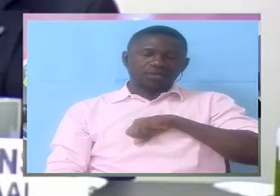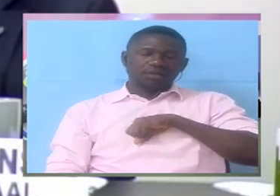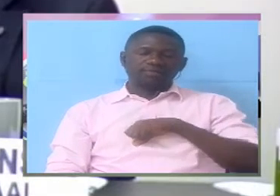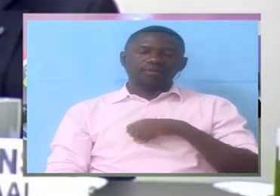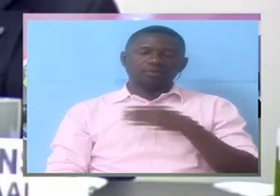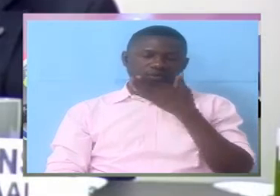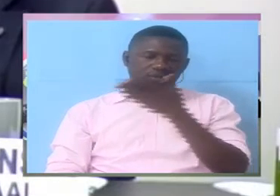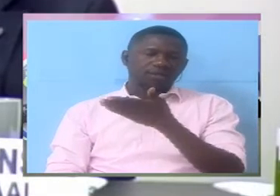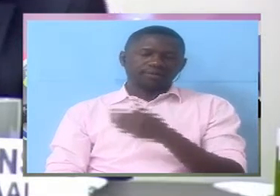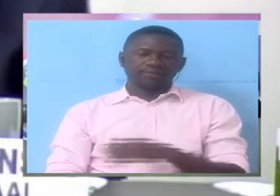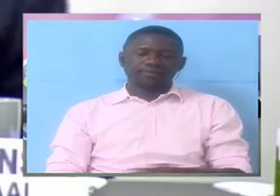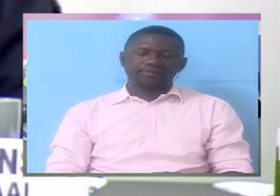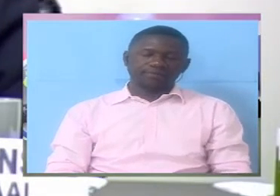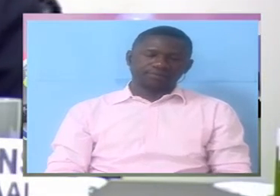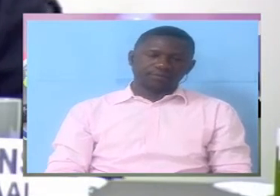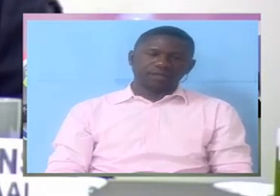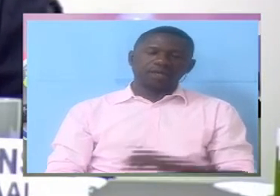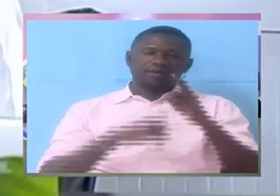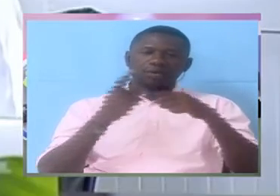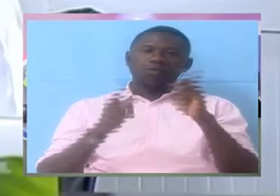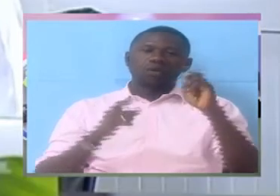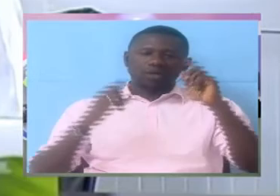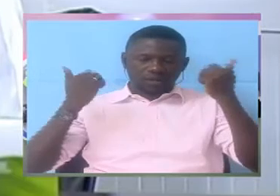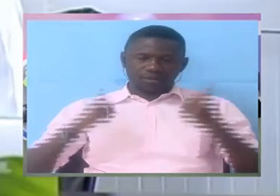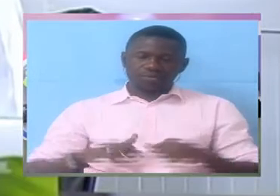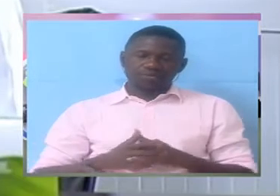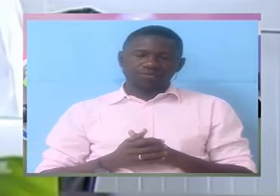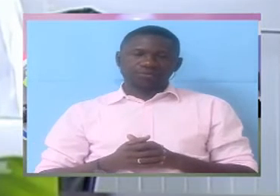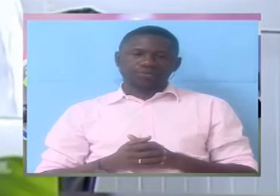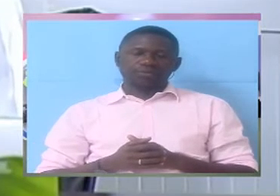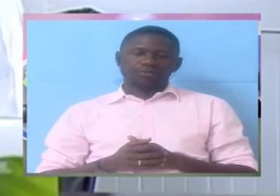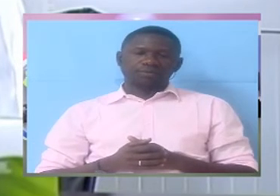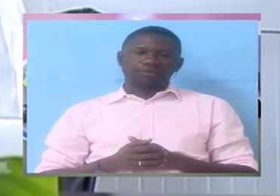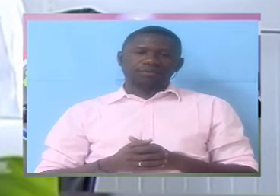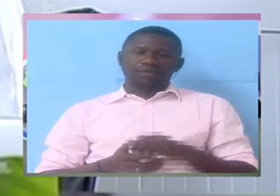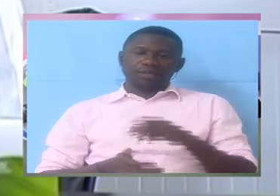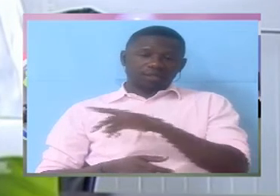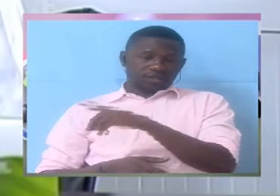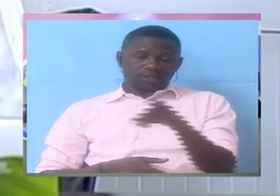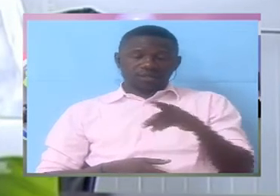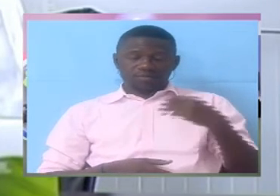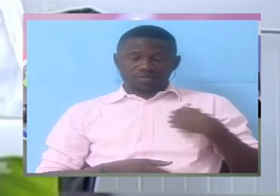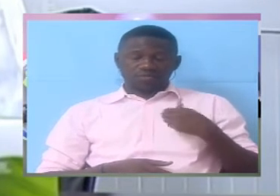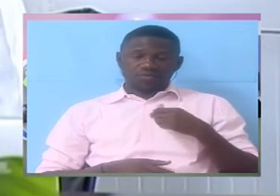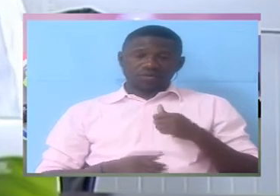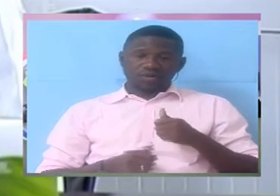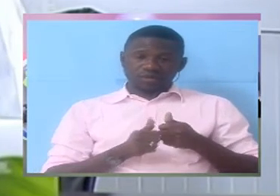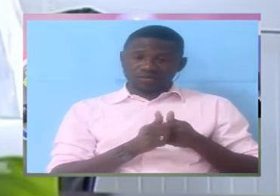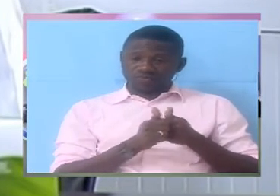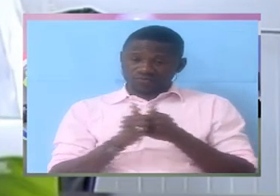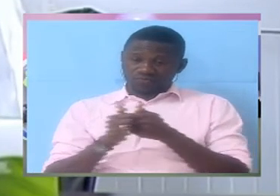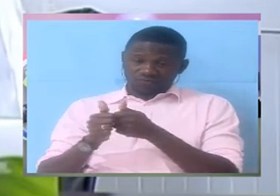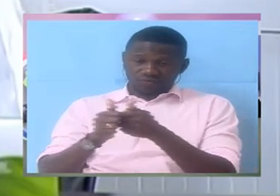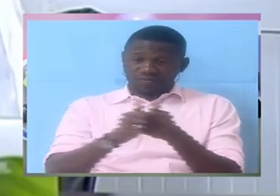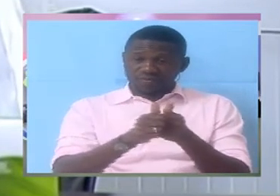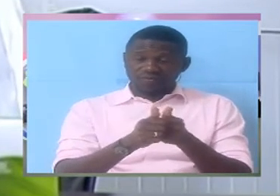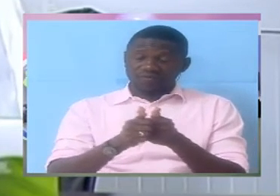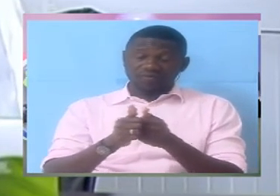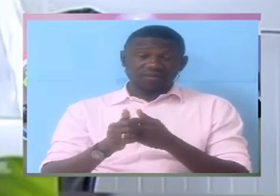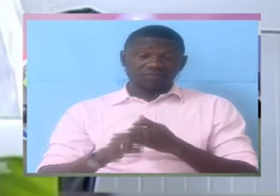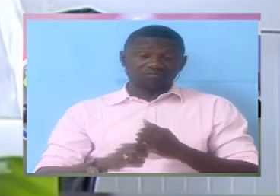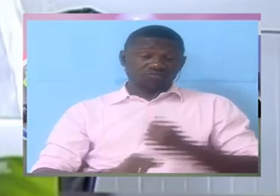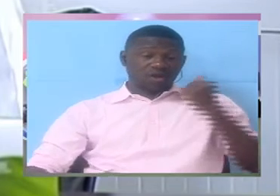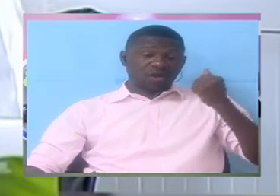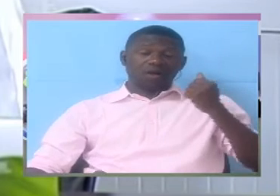And then what happened? Munaketan. Yeah, these people were escorted by heavy arm officers.